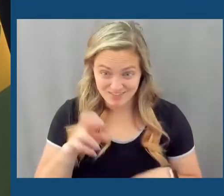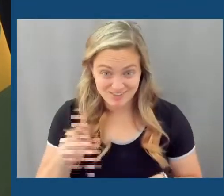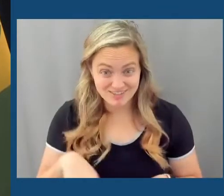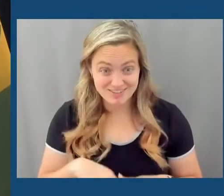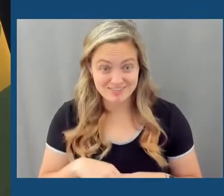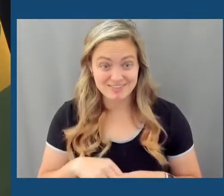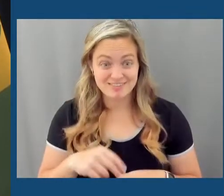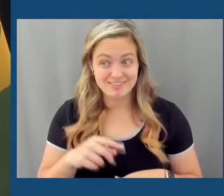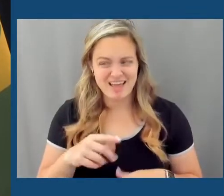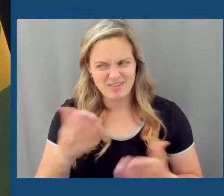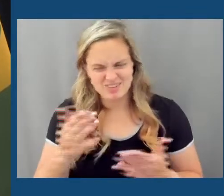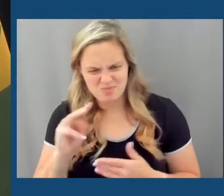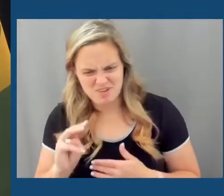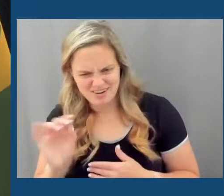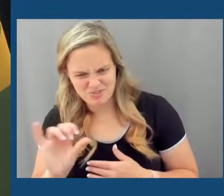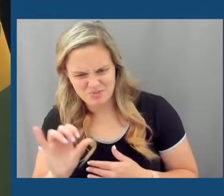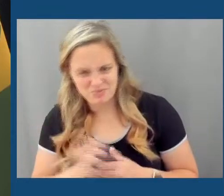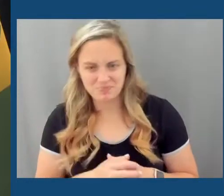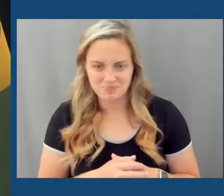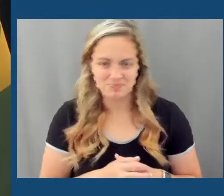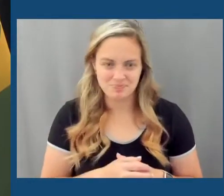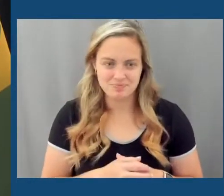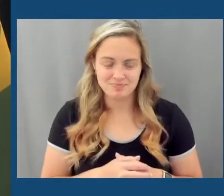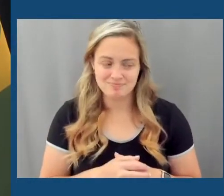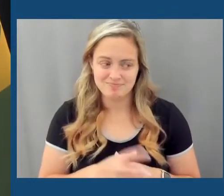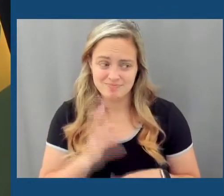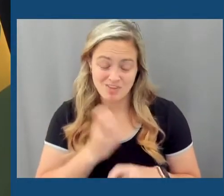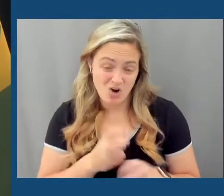here on Monday, and it's hard to